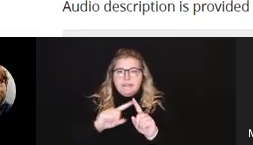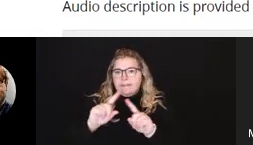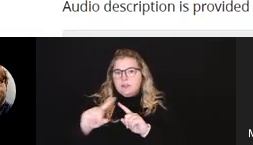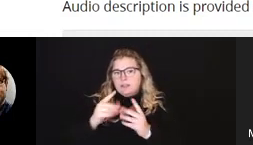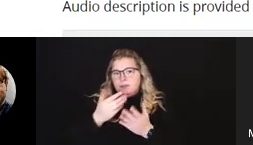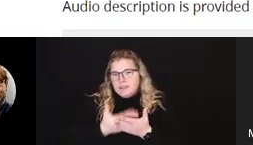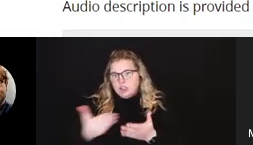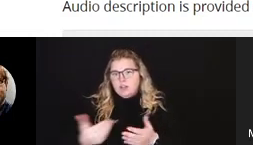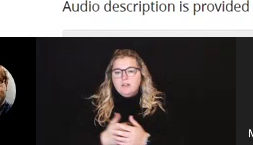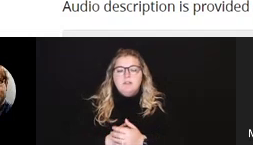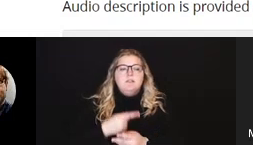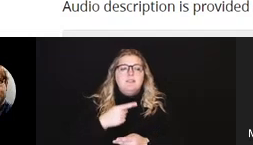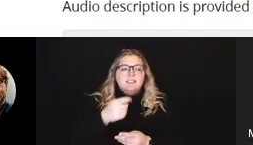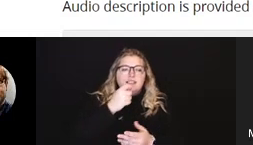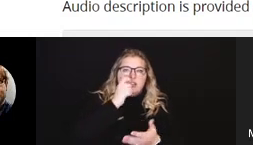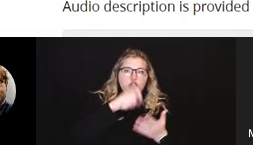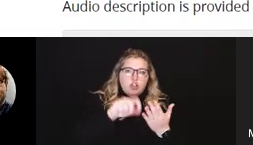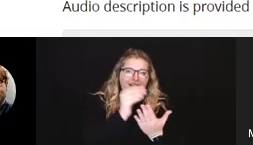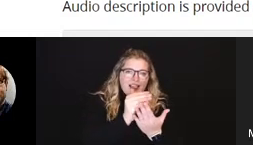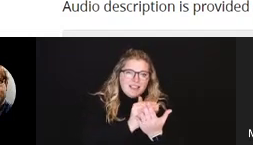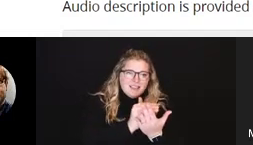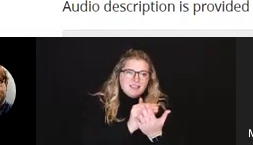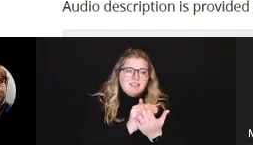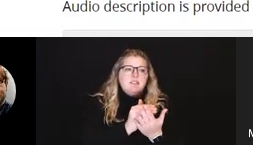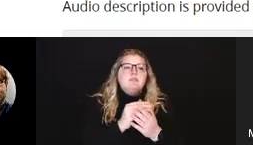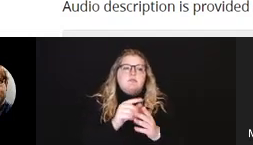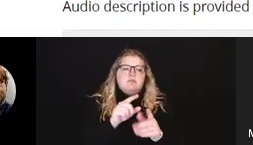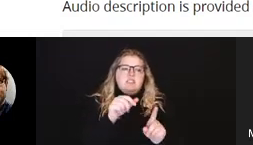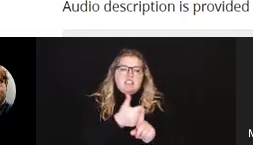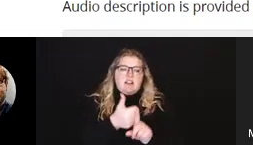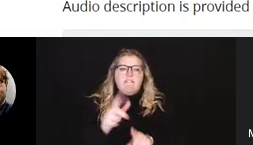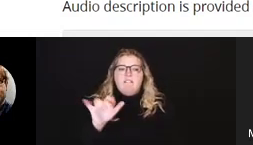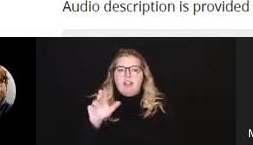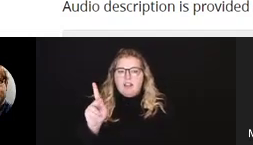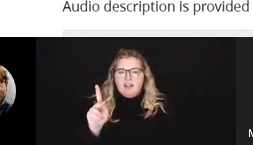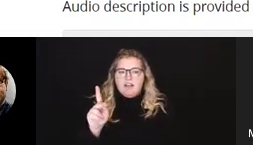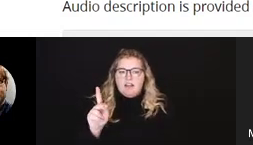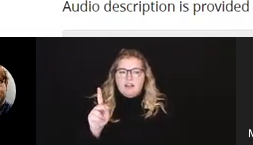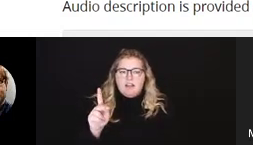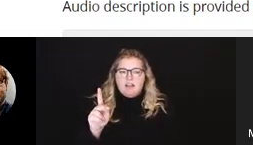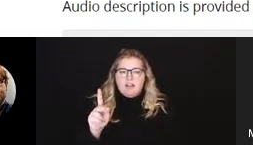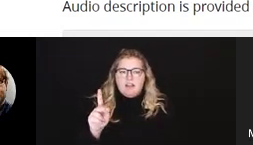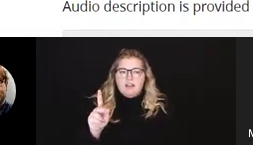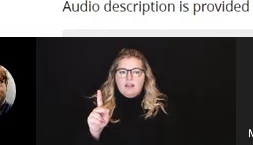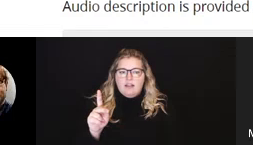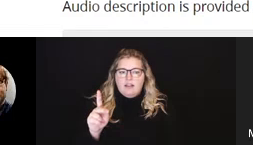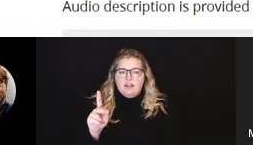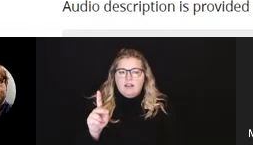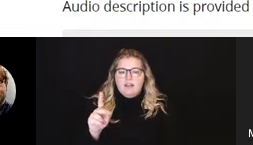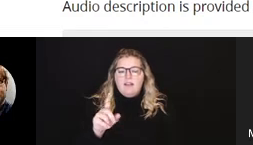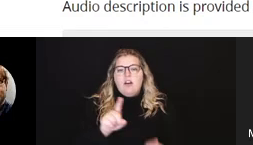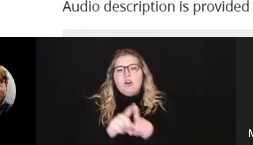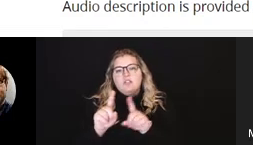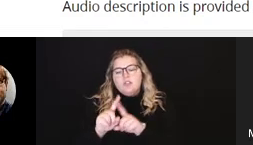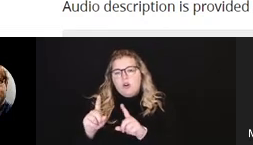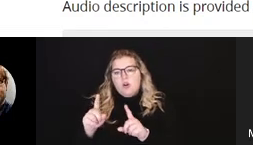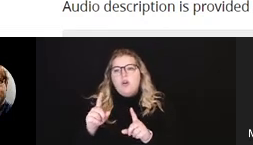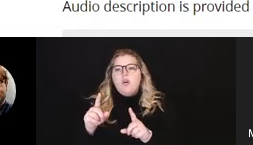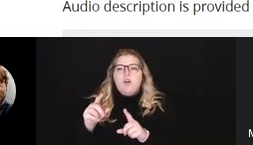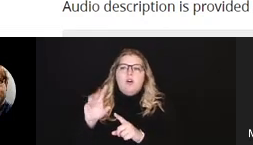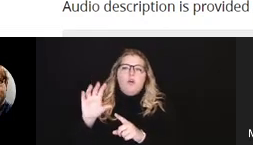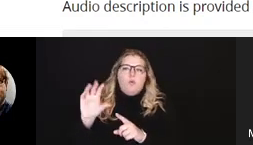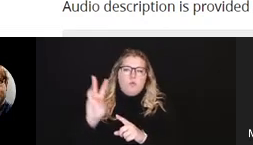and it's available as a link in that resource page. A checklist from WebAIM that has kind of tried to condense this down. But if